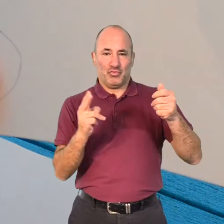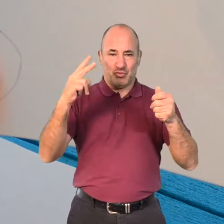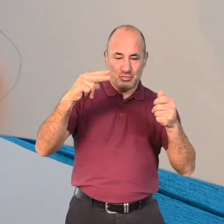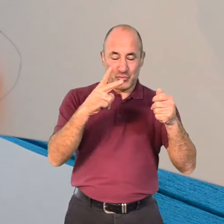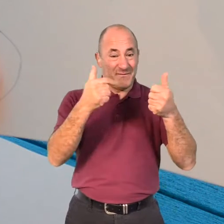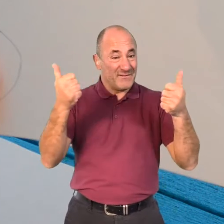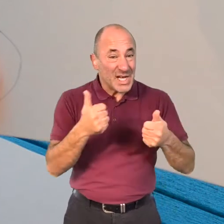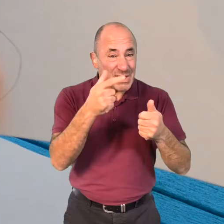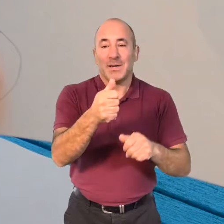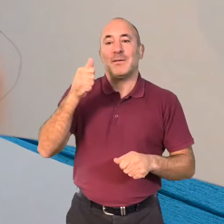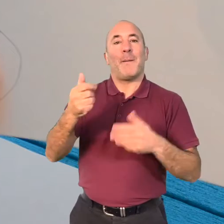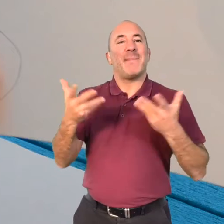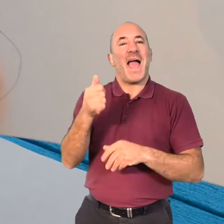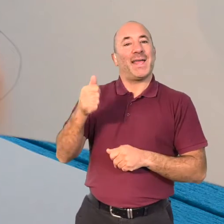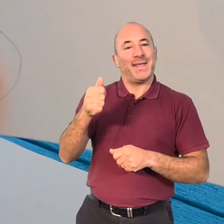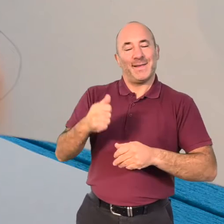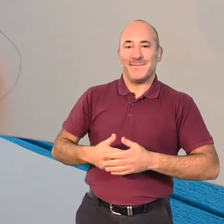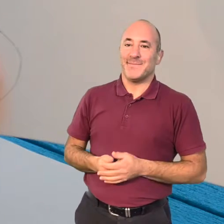press play when you're done.